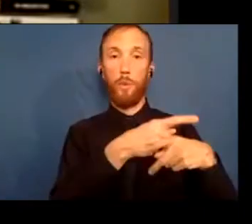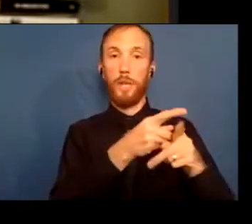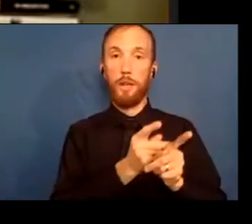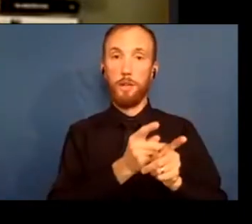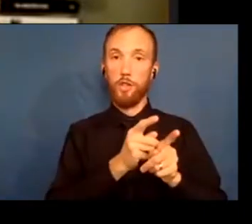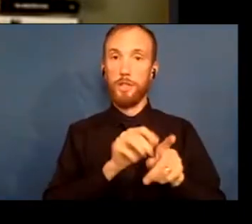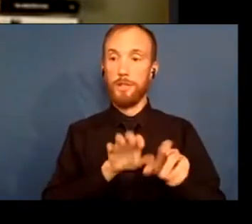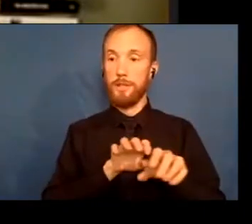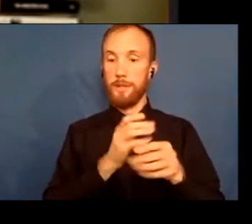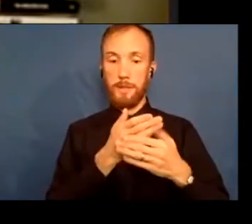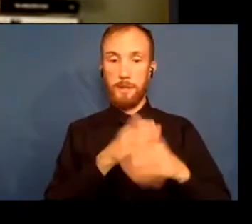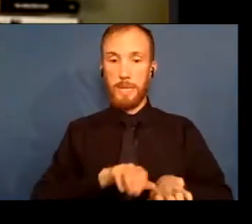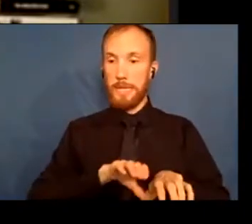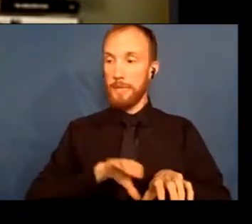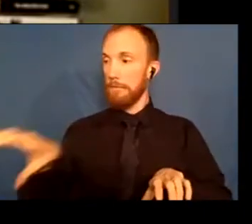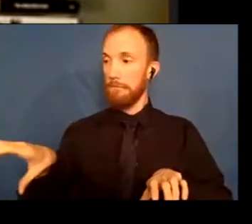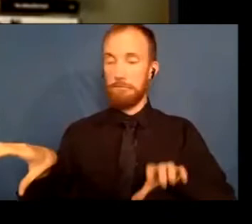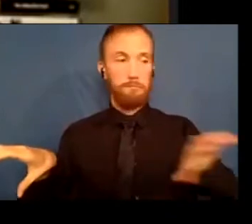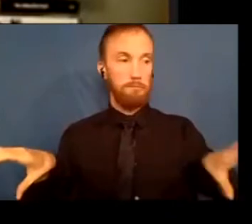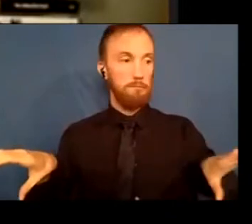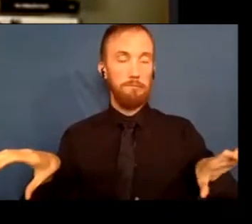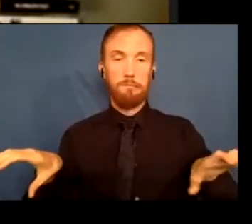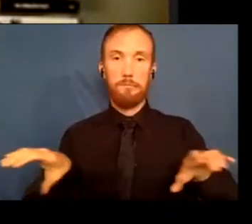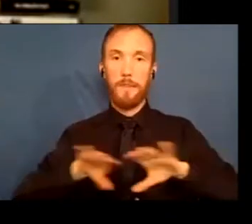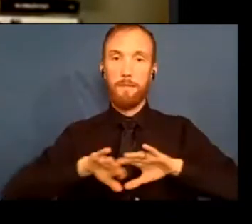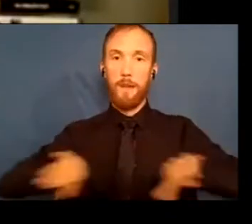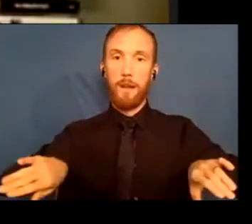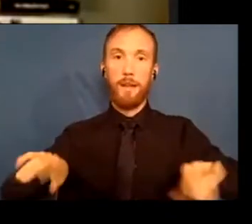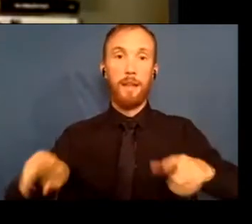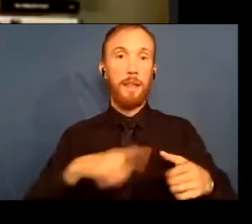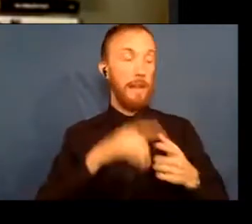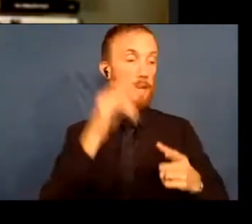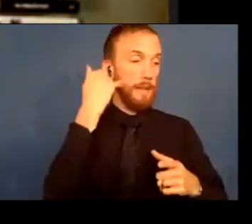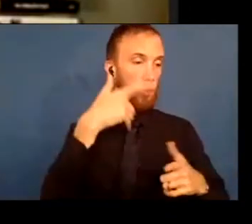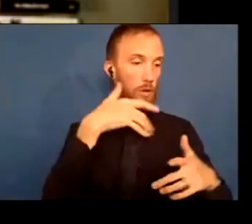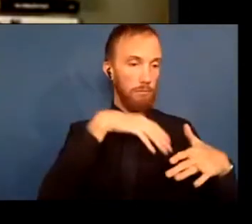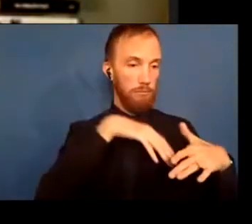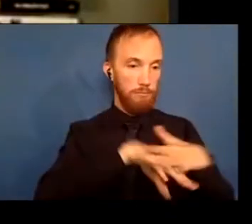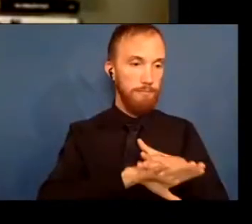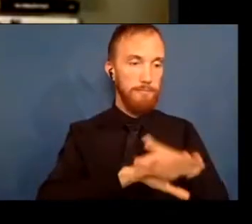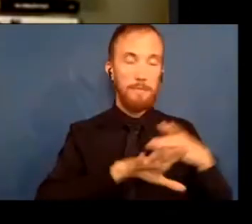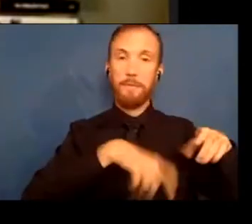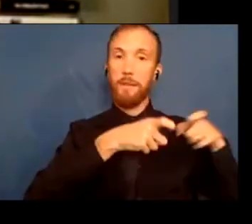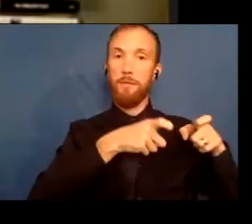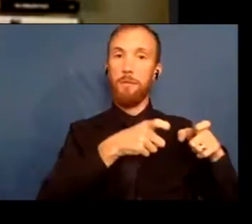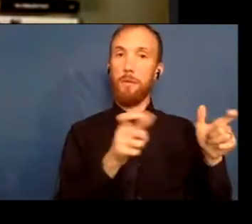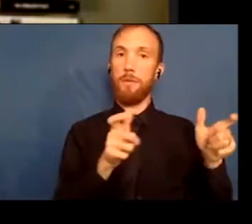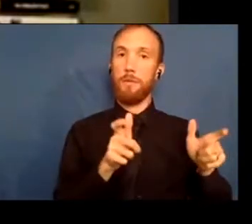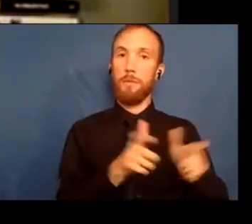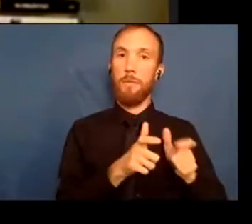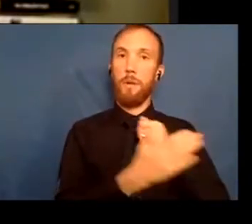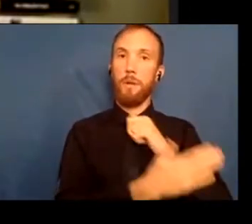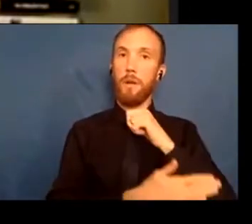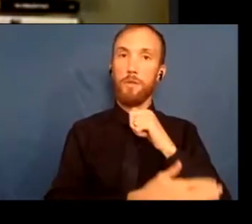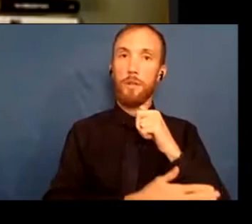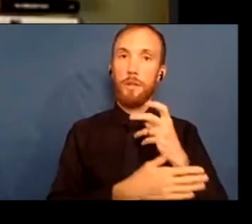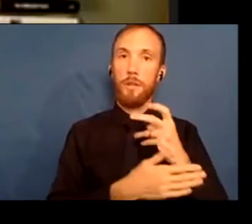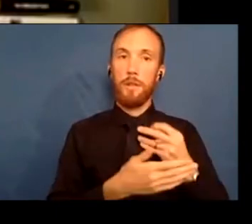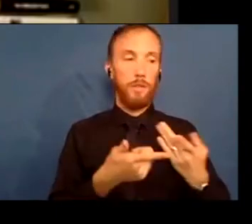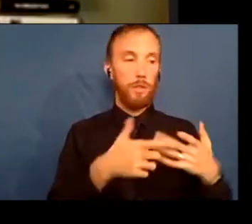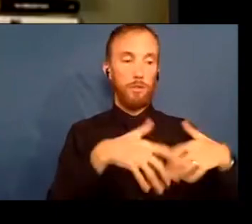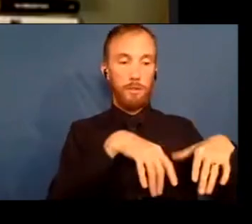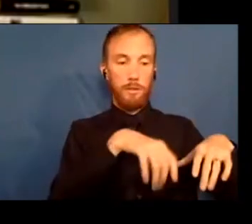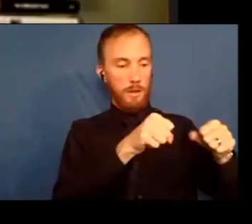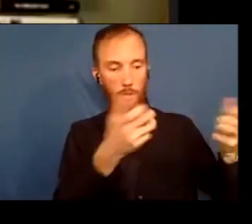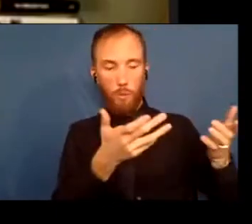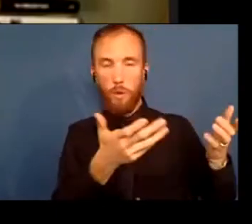if you've come to power in a small country, poor country, what are you nationalizing? You're nationalizing